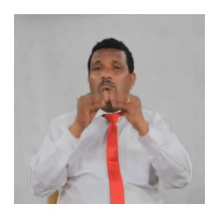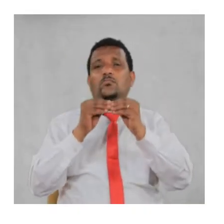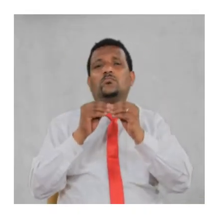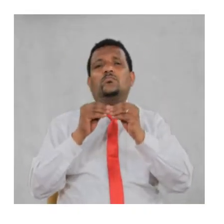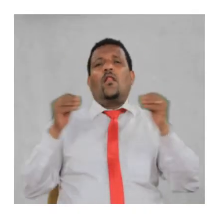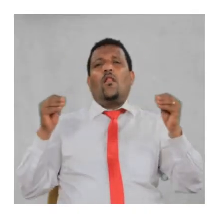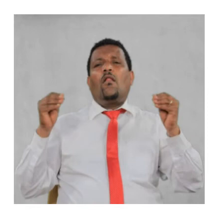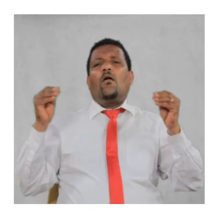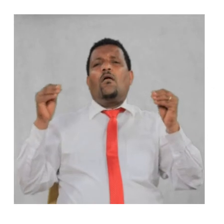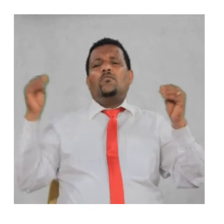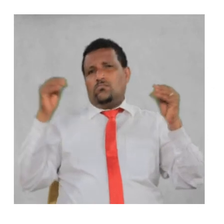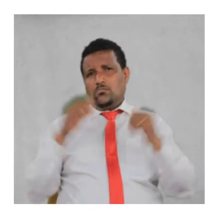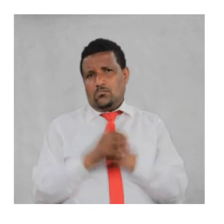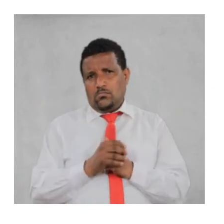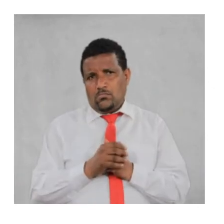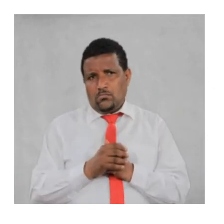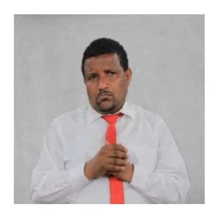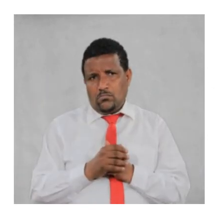inelastic.